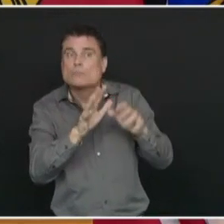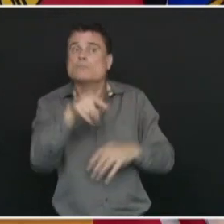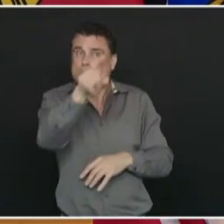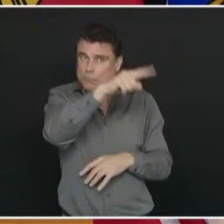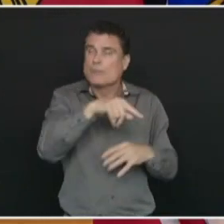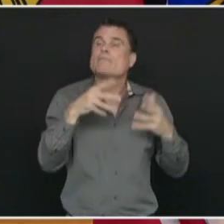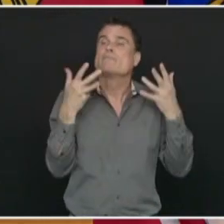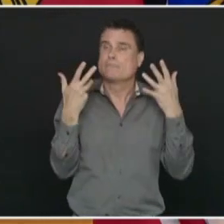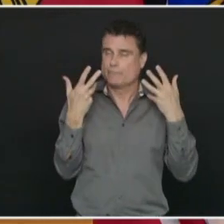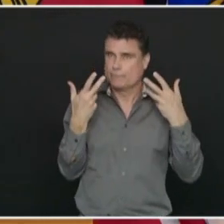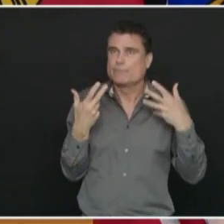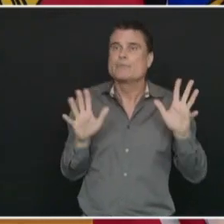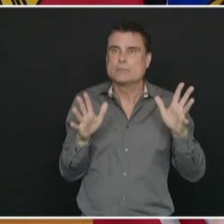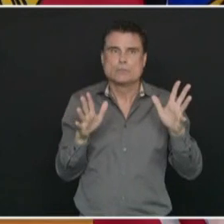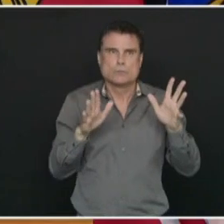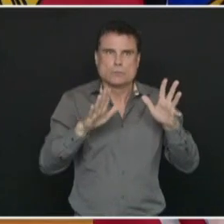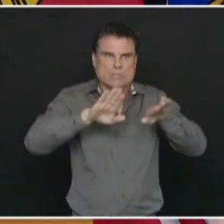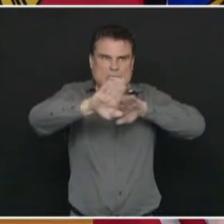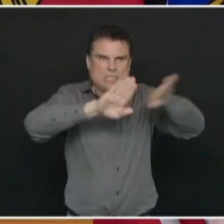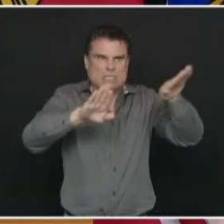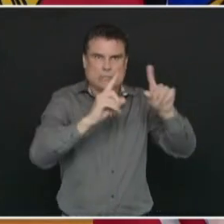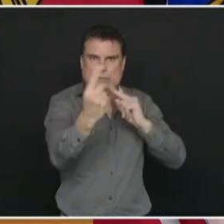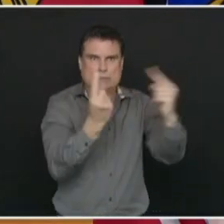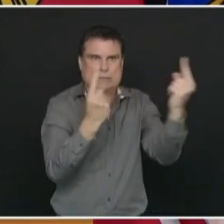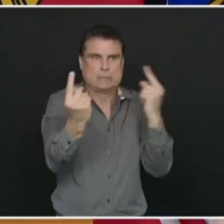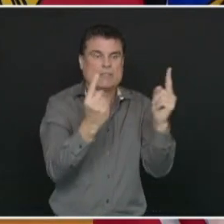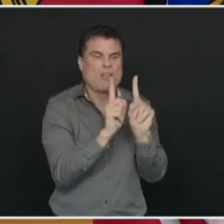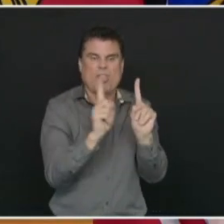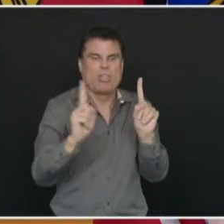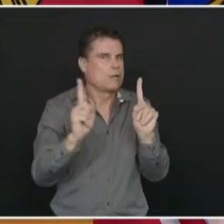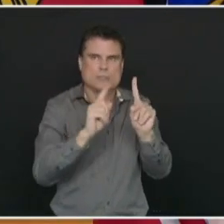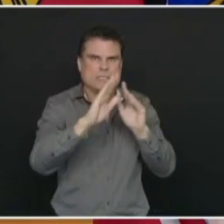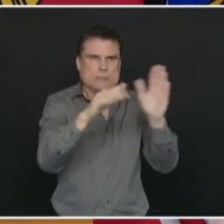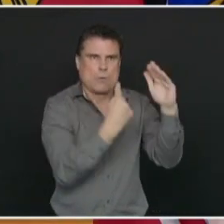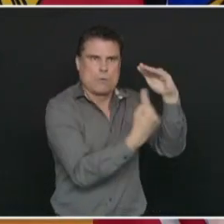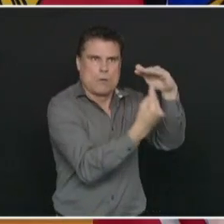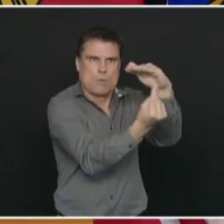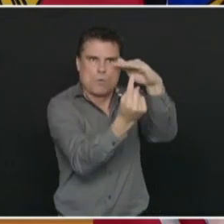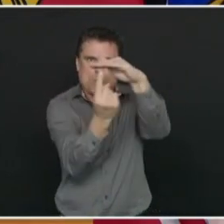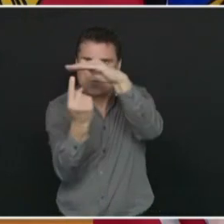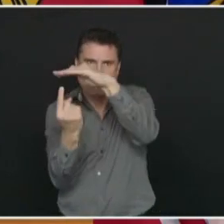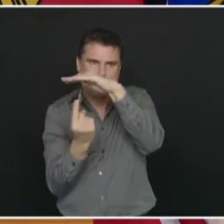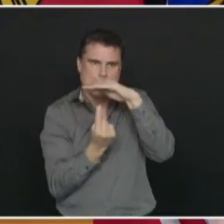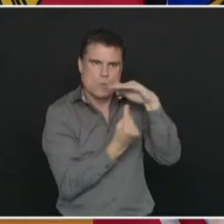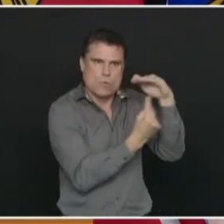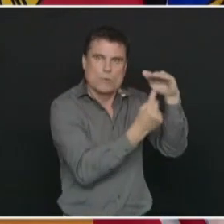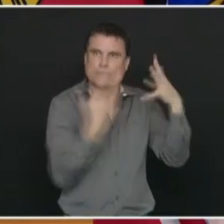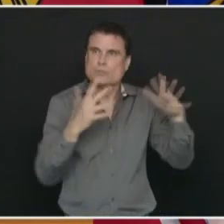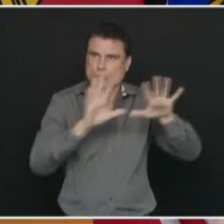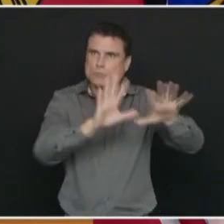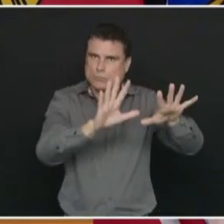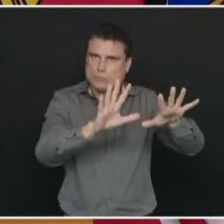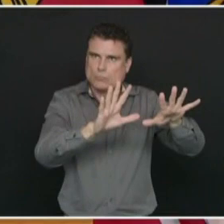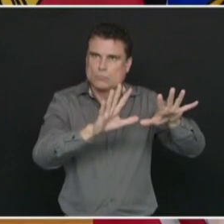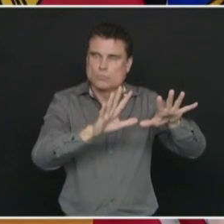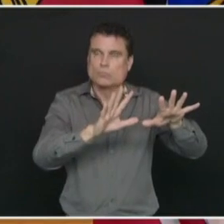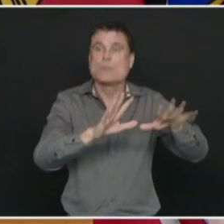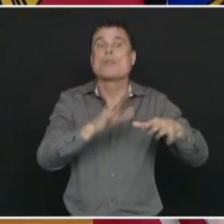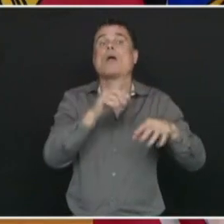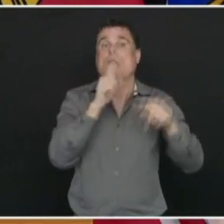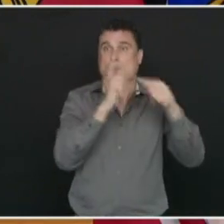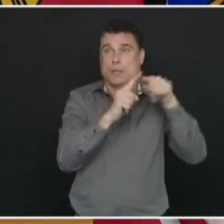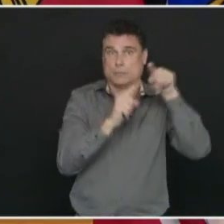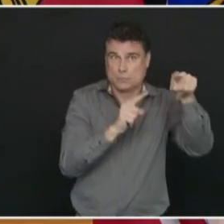needs to step in more so there is more of a coordinated effort? There is very much a coordinated effort, and we were on